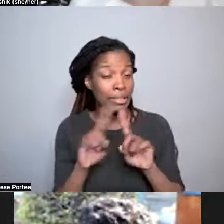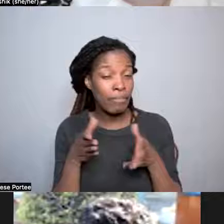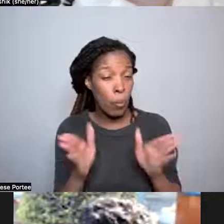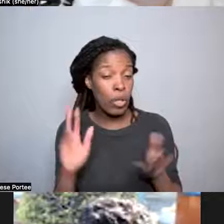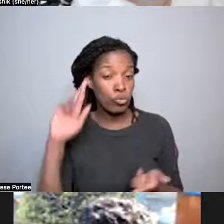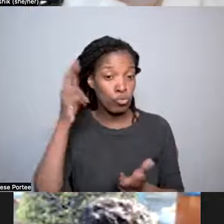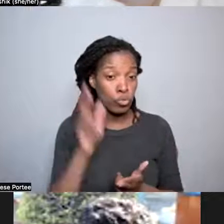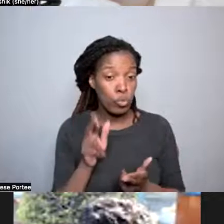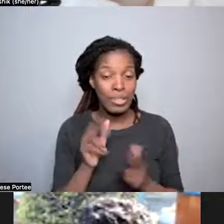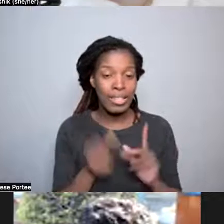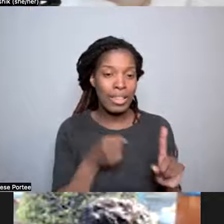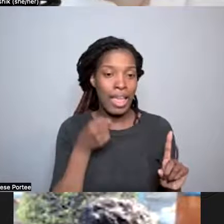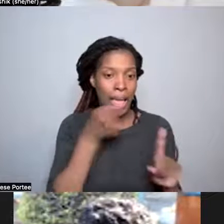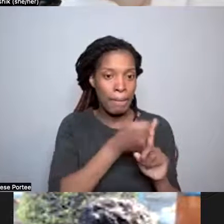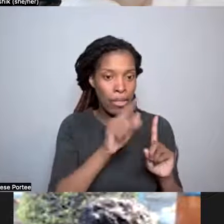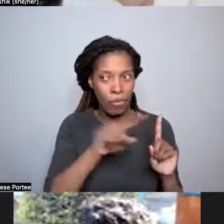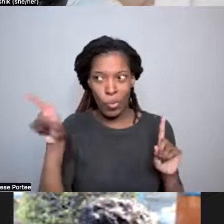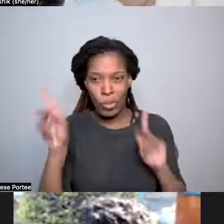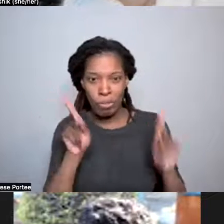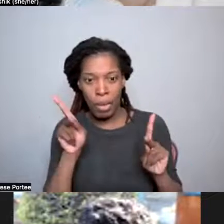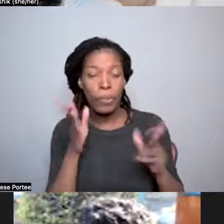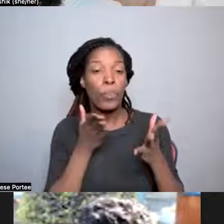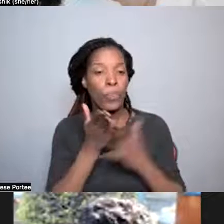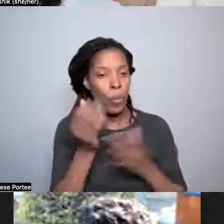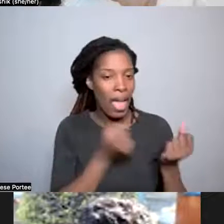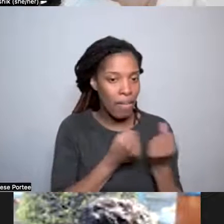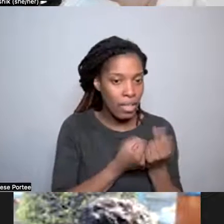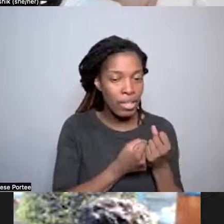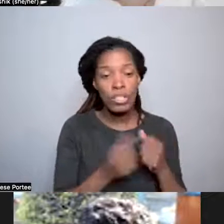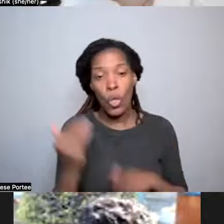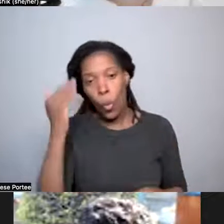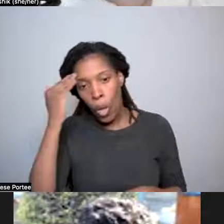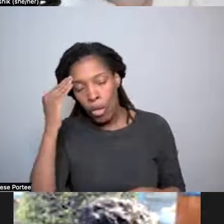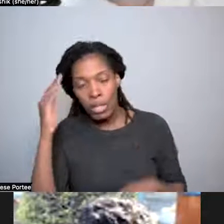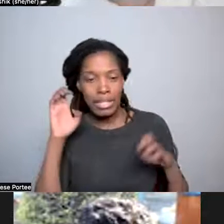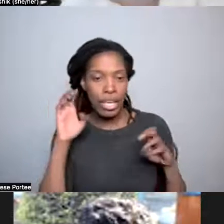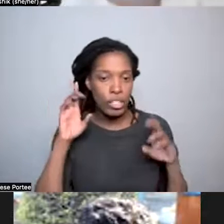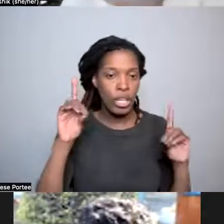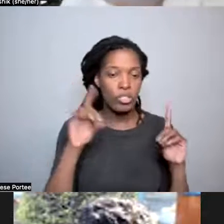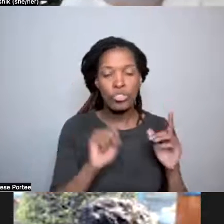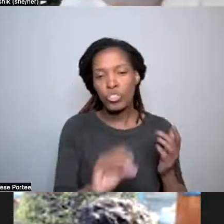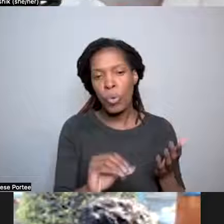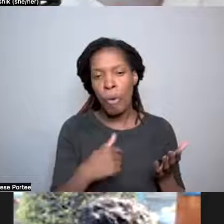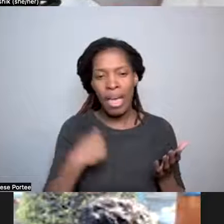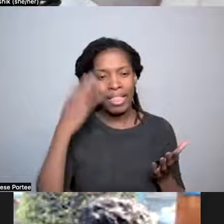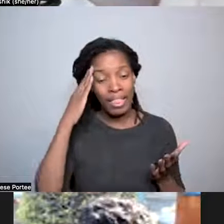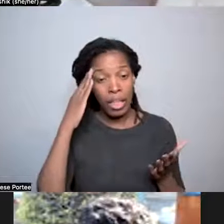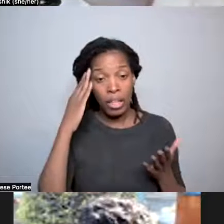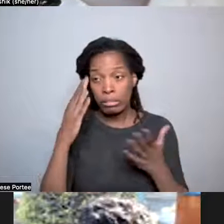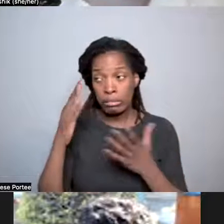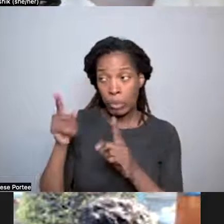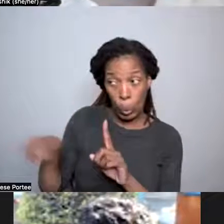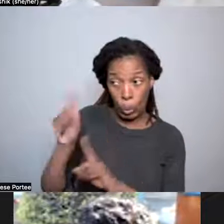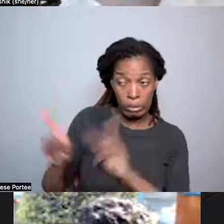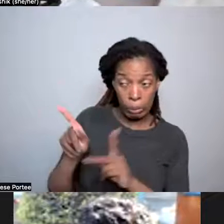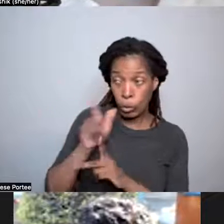of those people through, things like advocacy and awareness, education. So I think regardless of those people